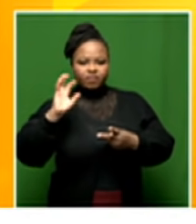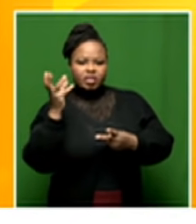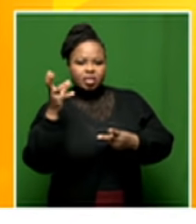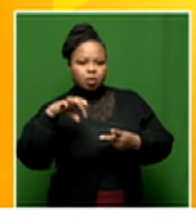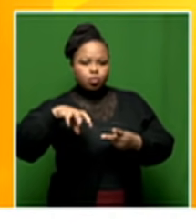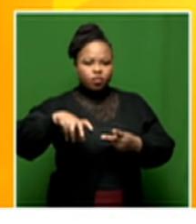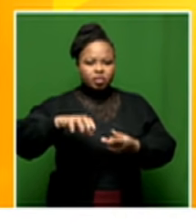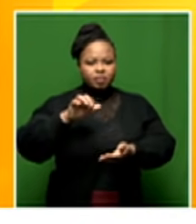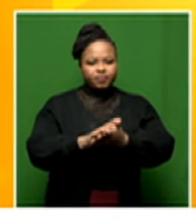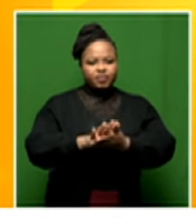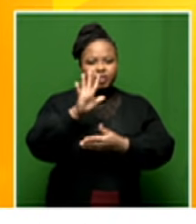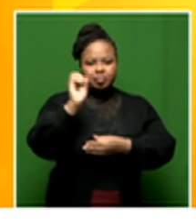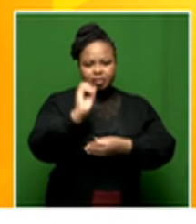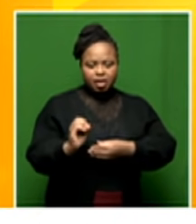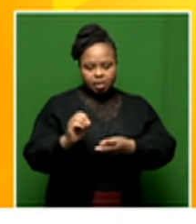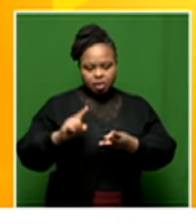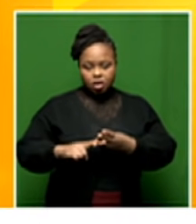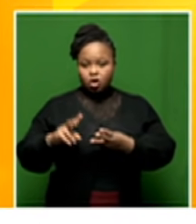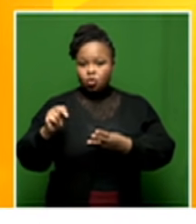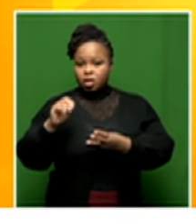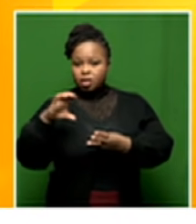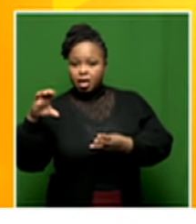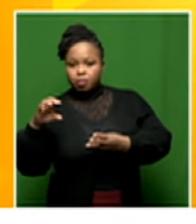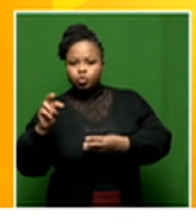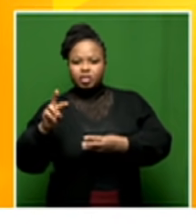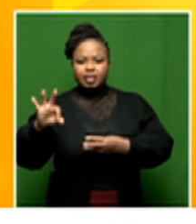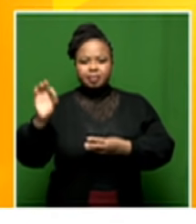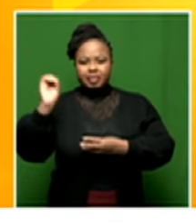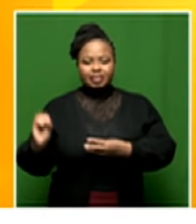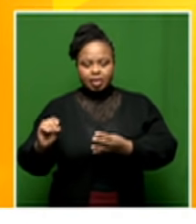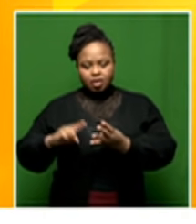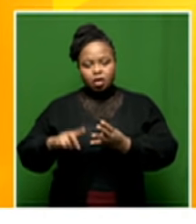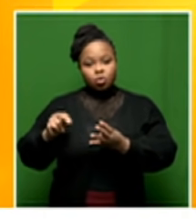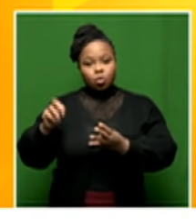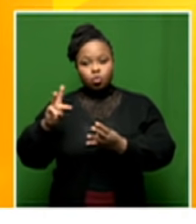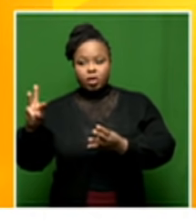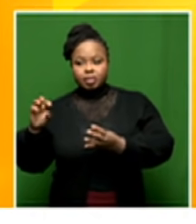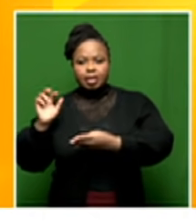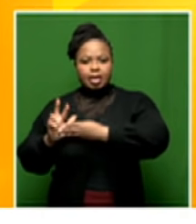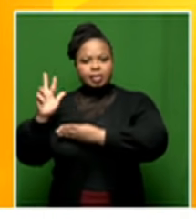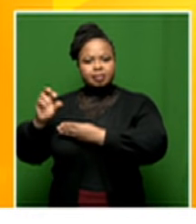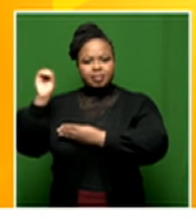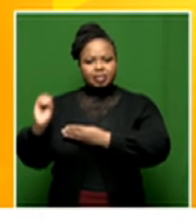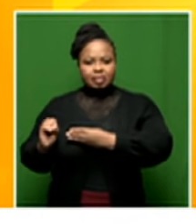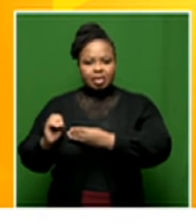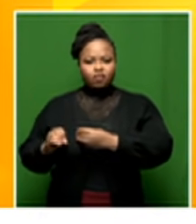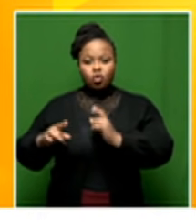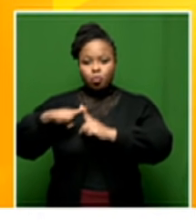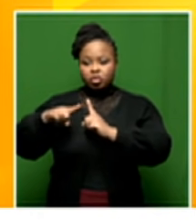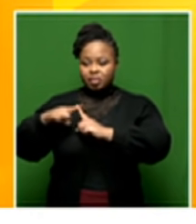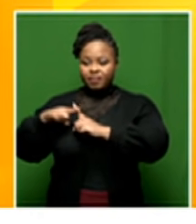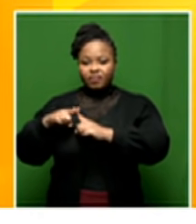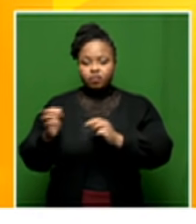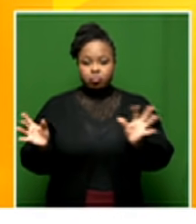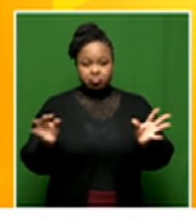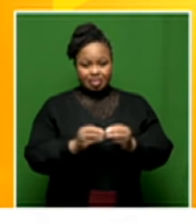15%, and the Northern Cape 23%, and the Northwest 18%. So that really means that we should really,